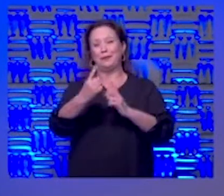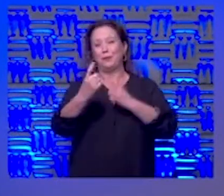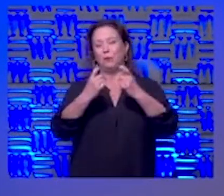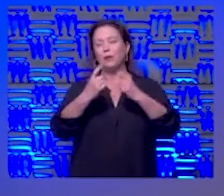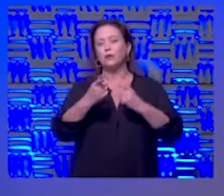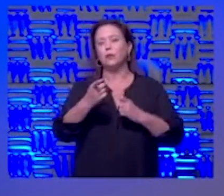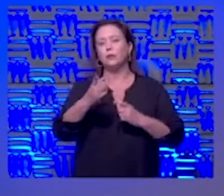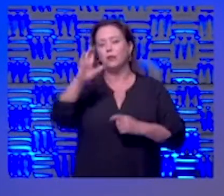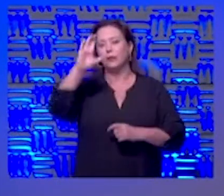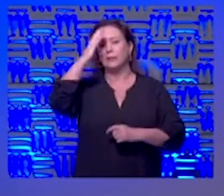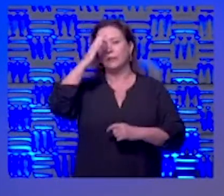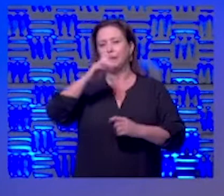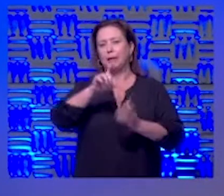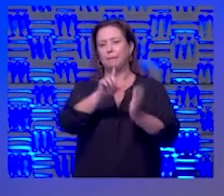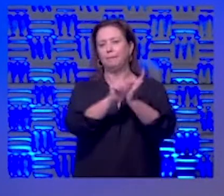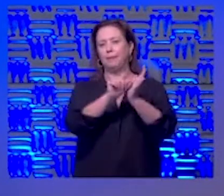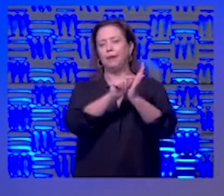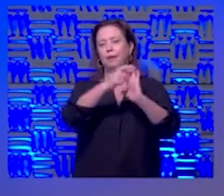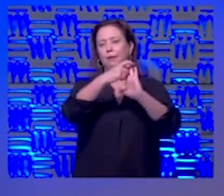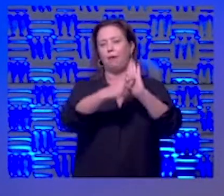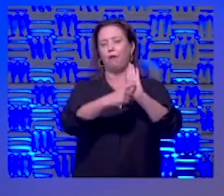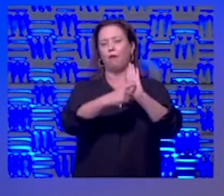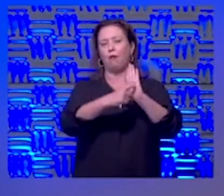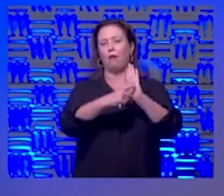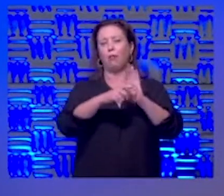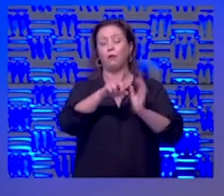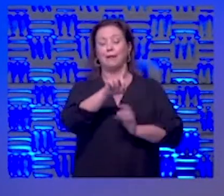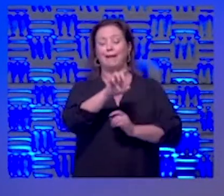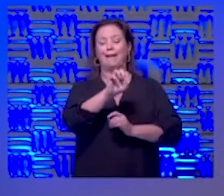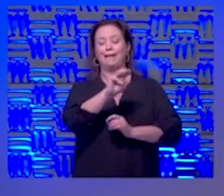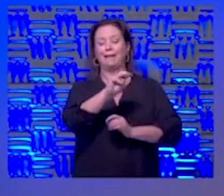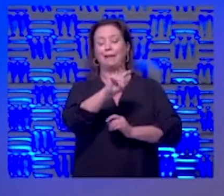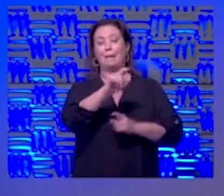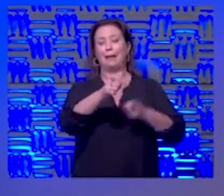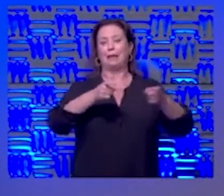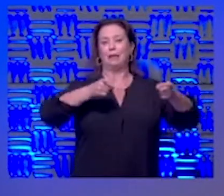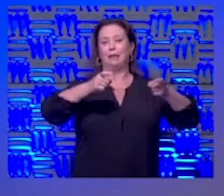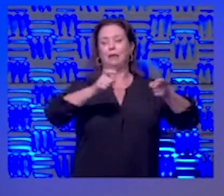it looks like from that publication there may be a dominant form, but that is not new.